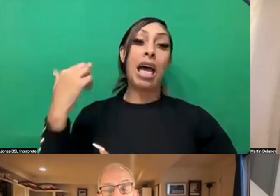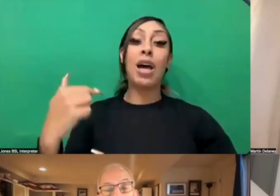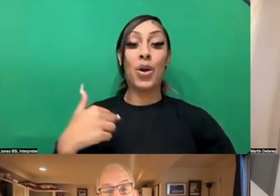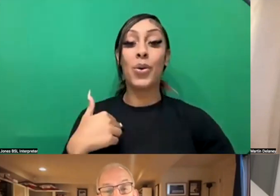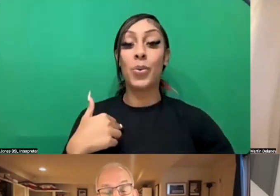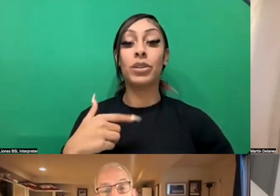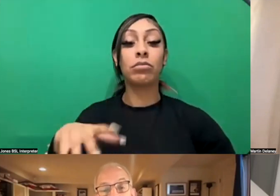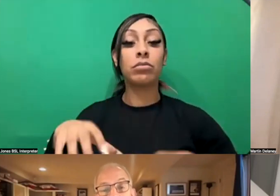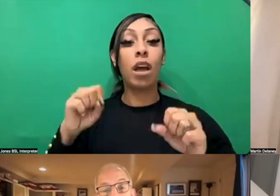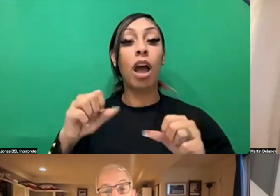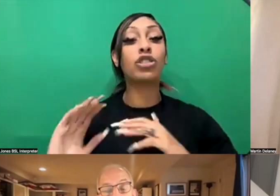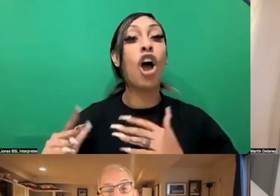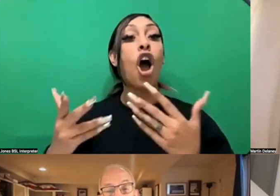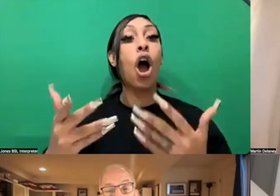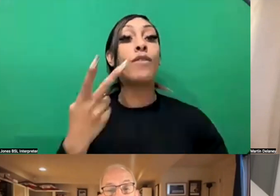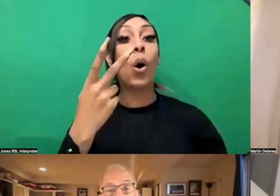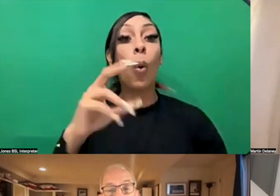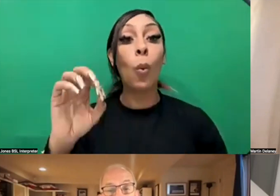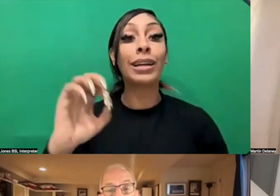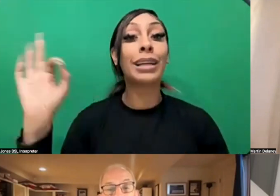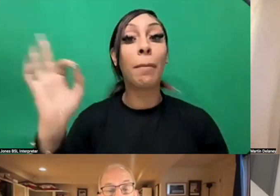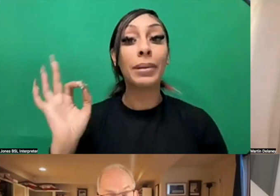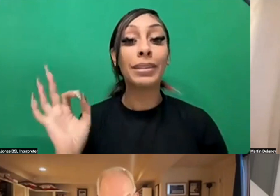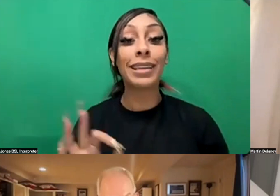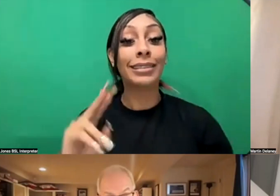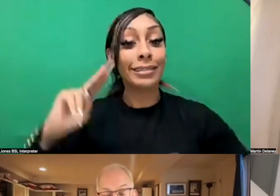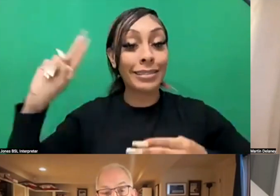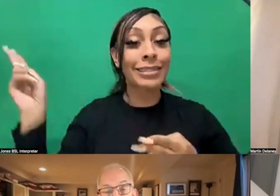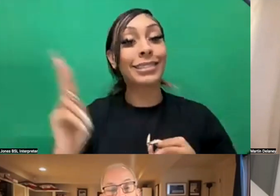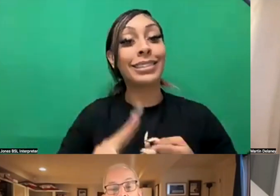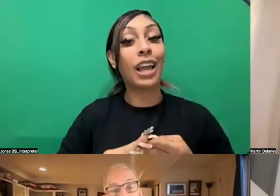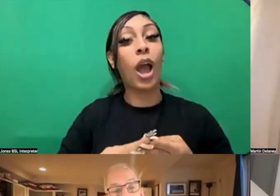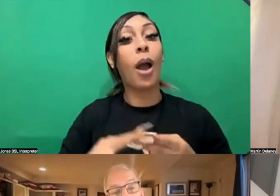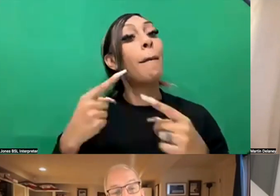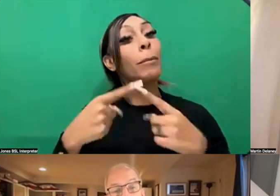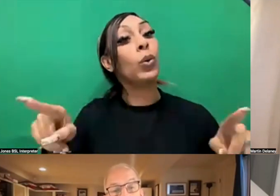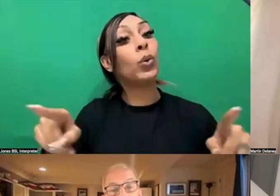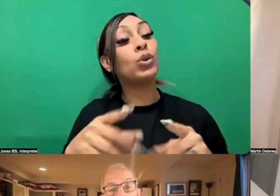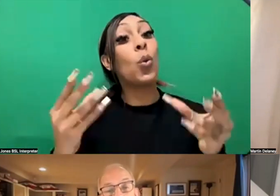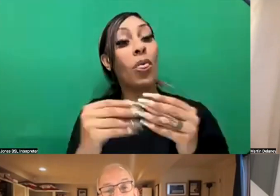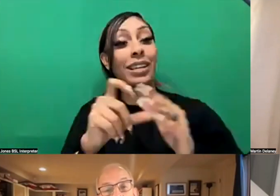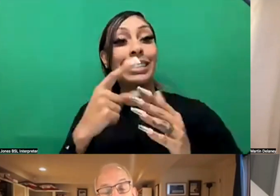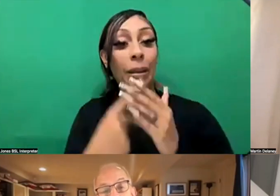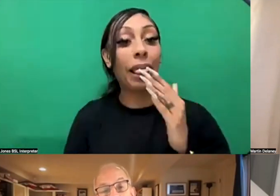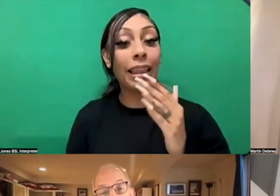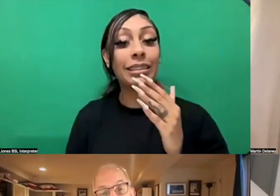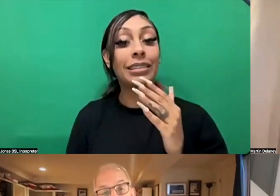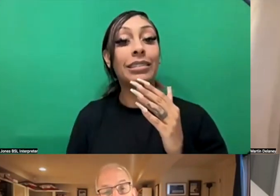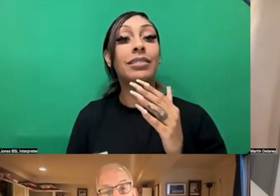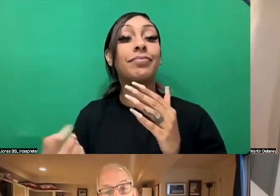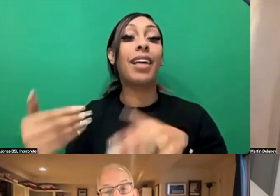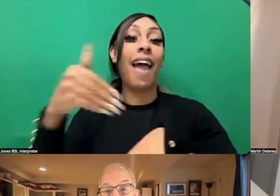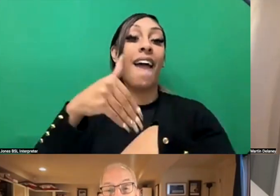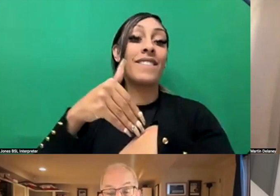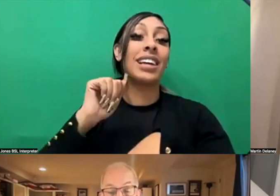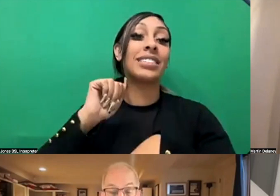a 20% discount for musicians with a disability that prevents them from,